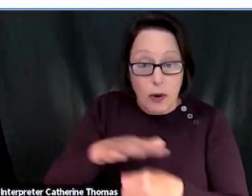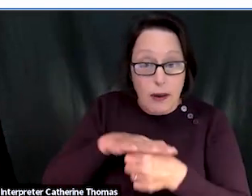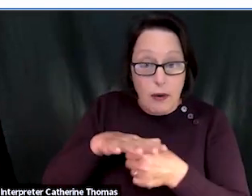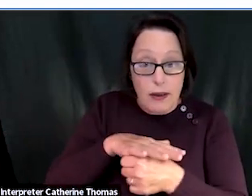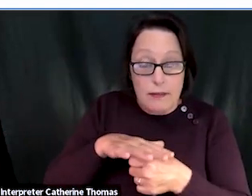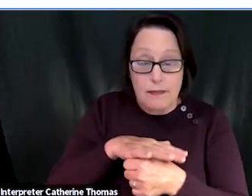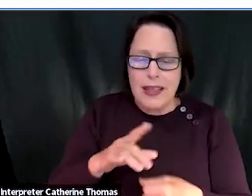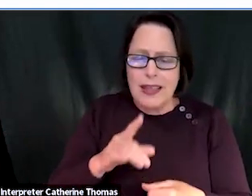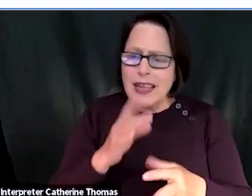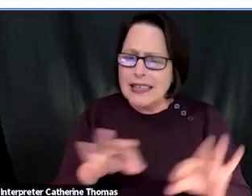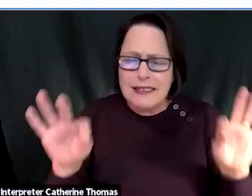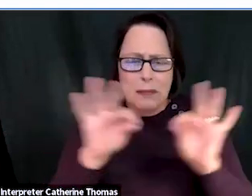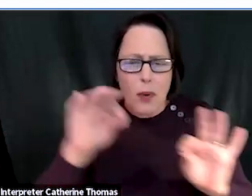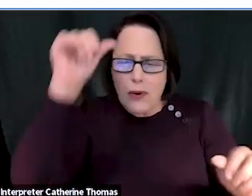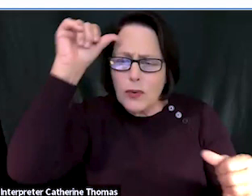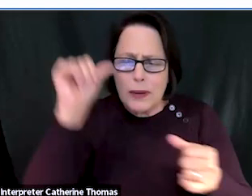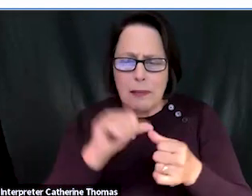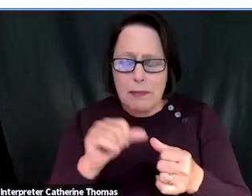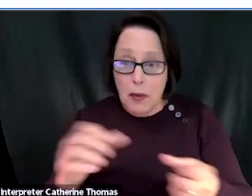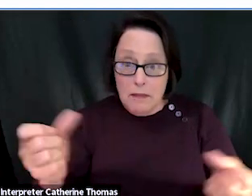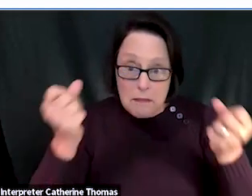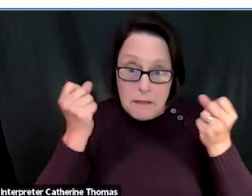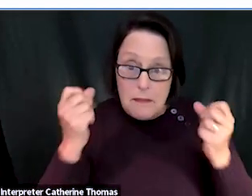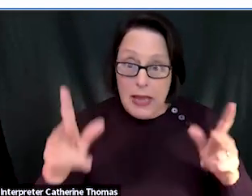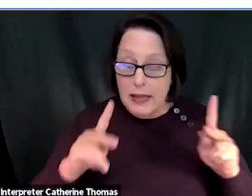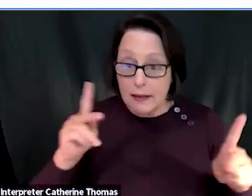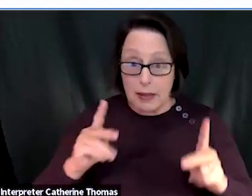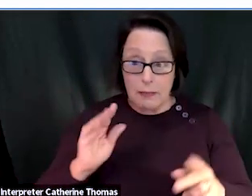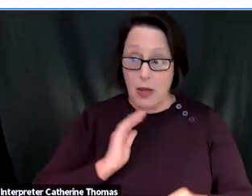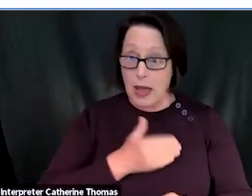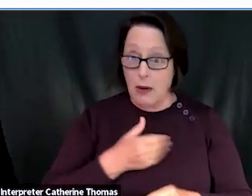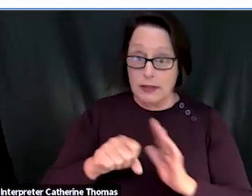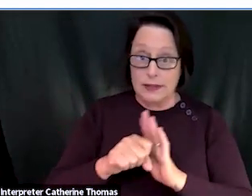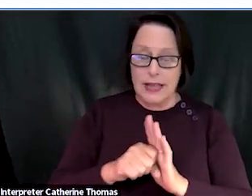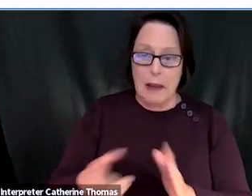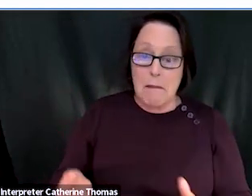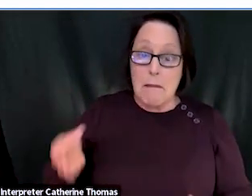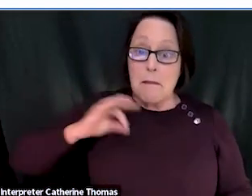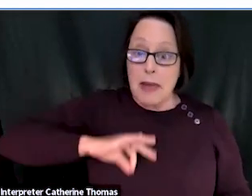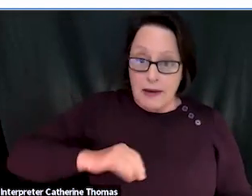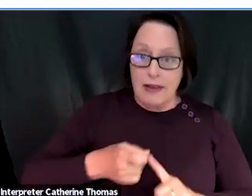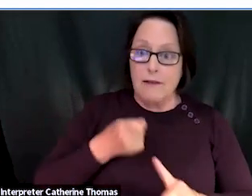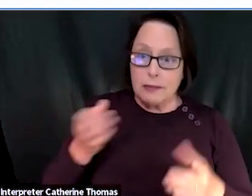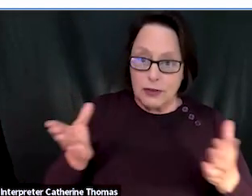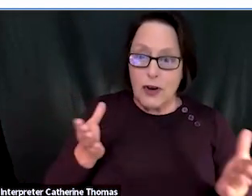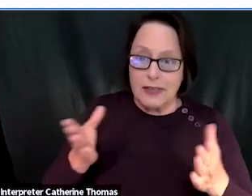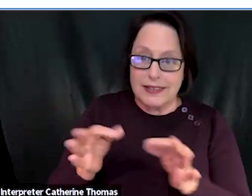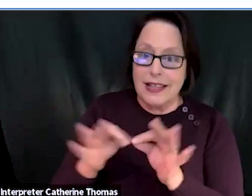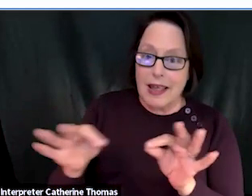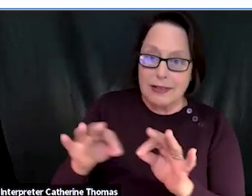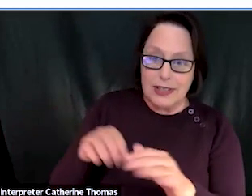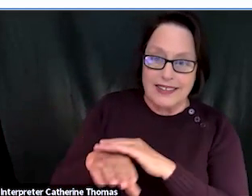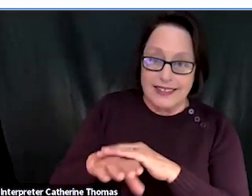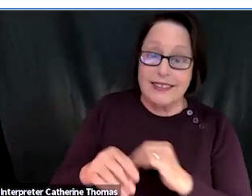that so many people in our state benefit from these services. And it's not just about